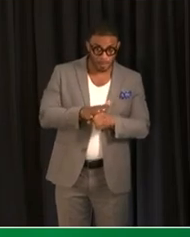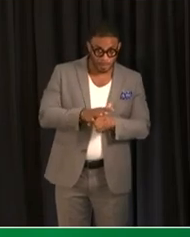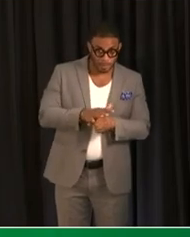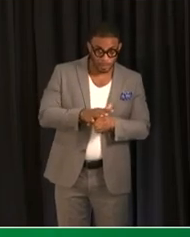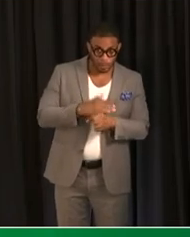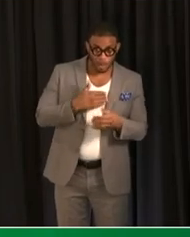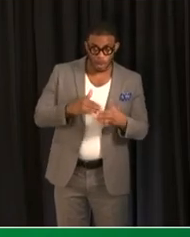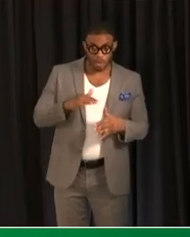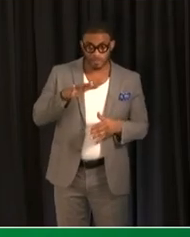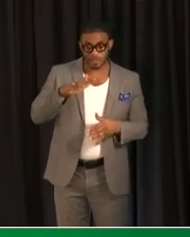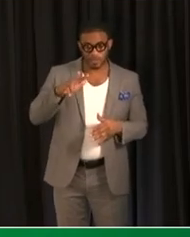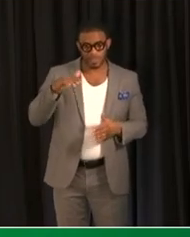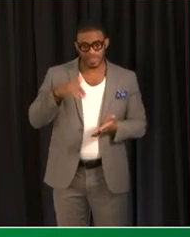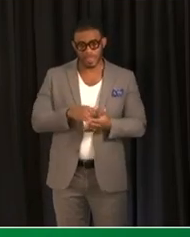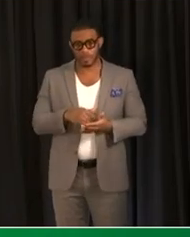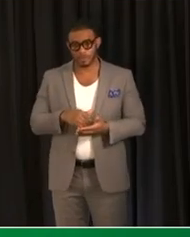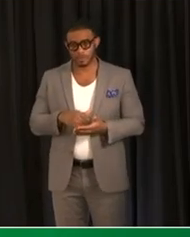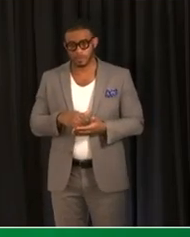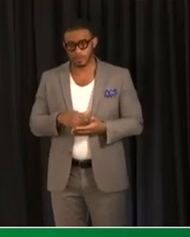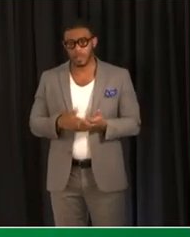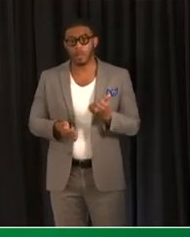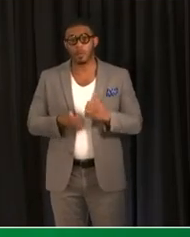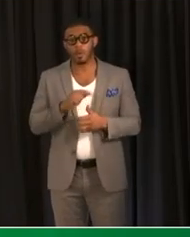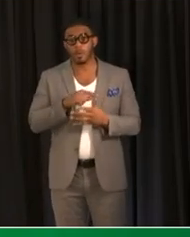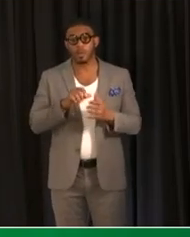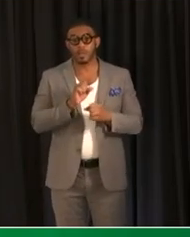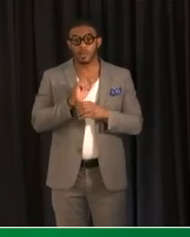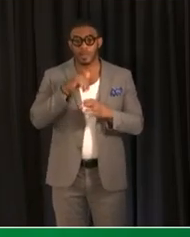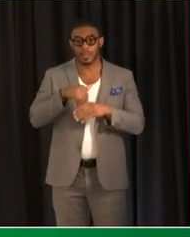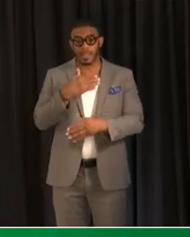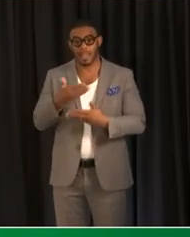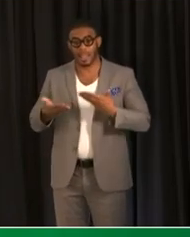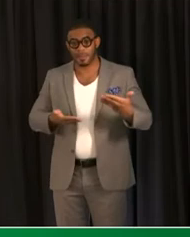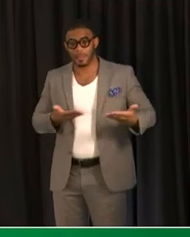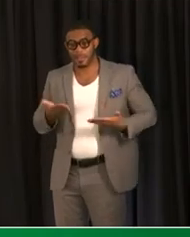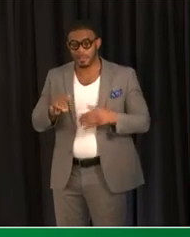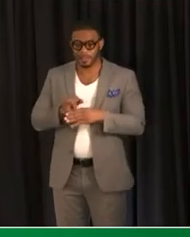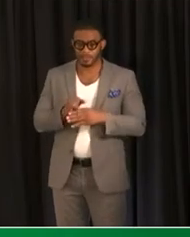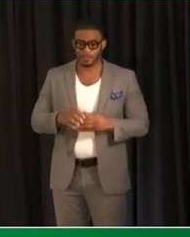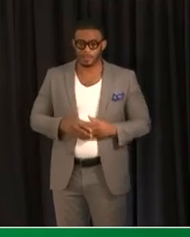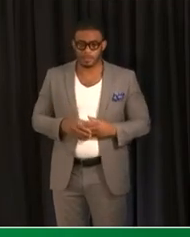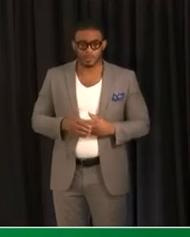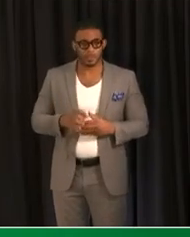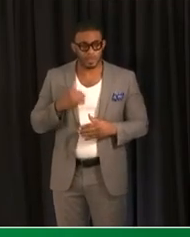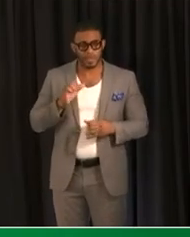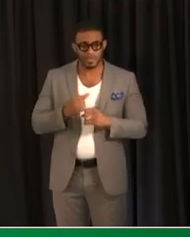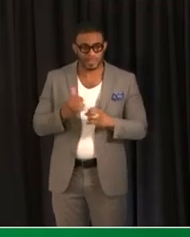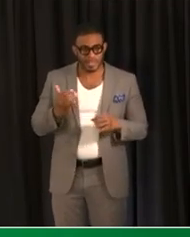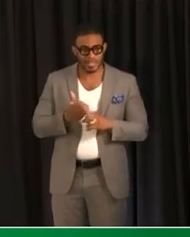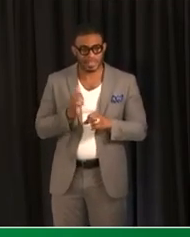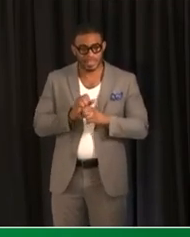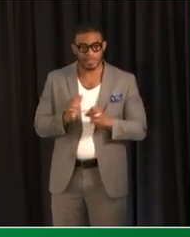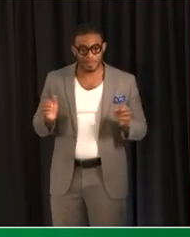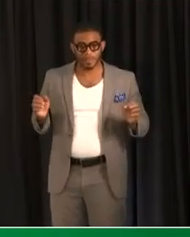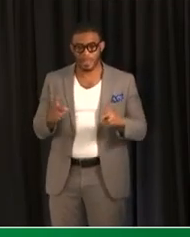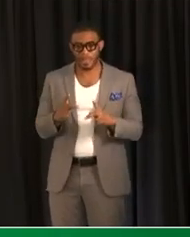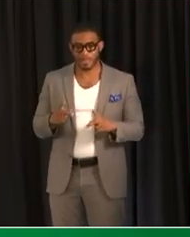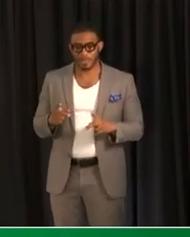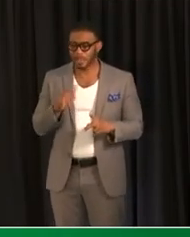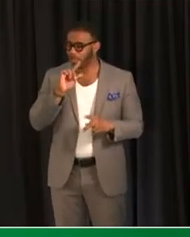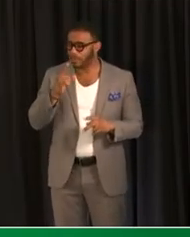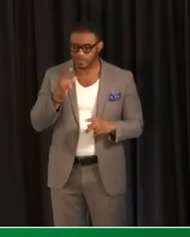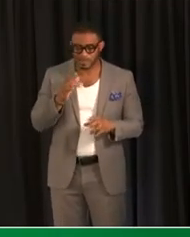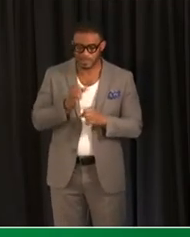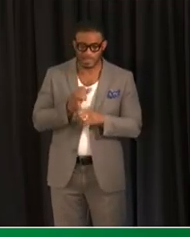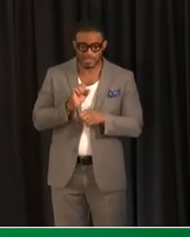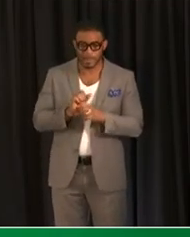the pandemic. We lost 53,000 of them. The majority of those were in the hospitality industry. So we have to get those jobs back.